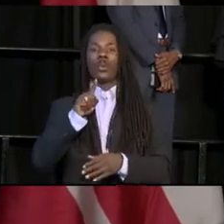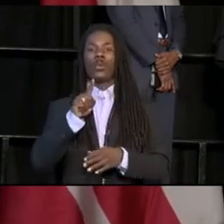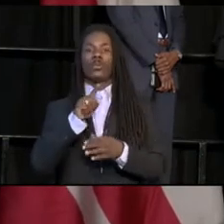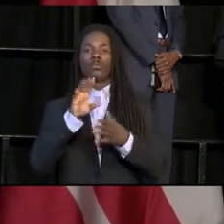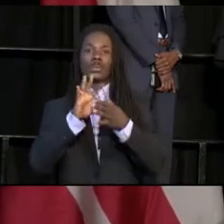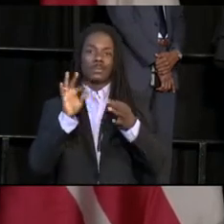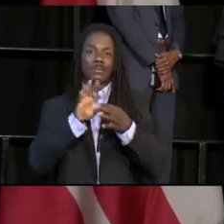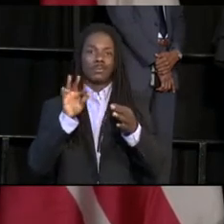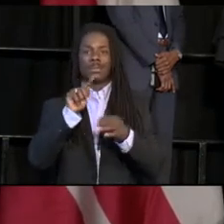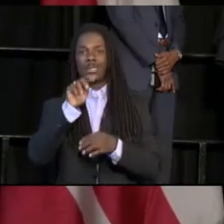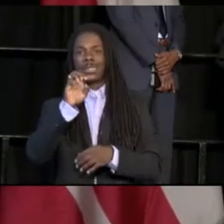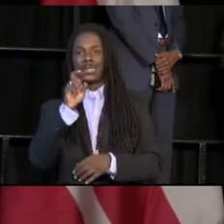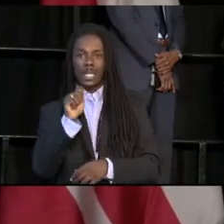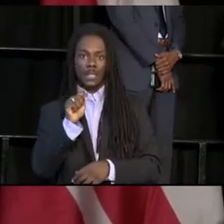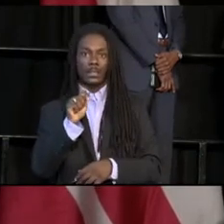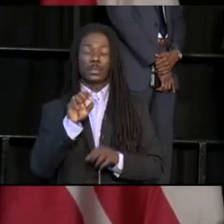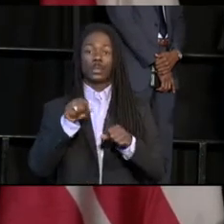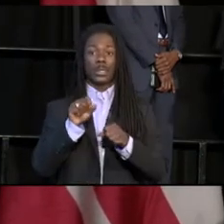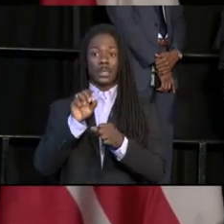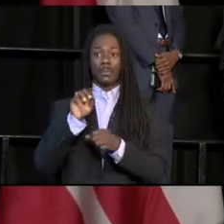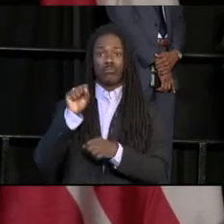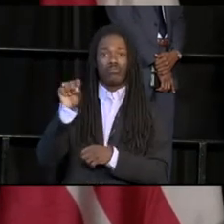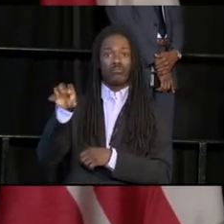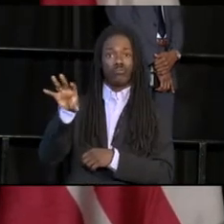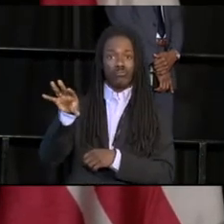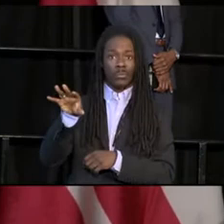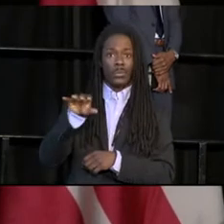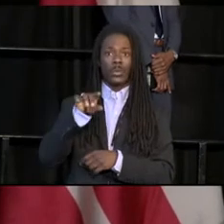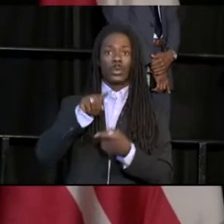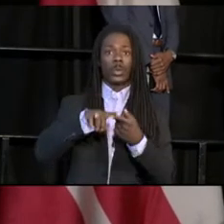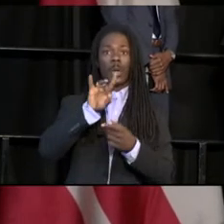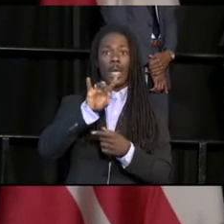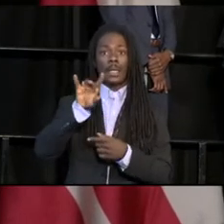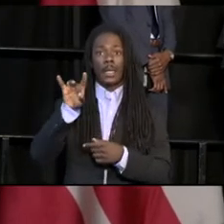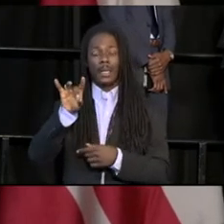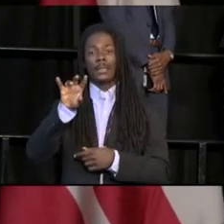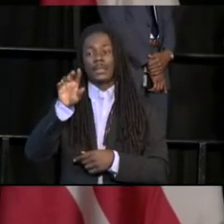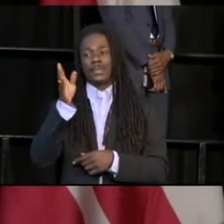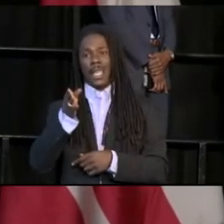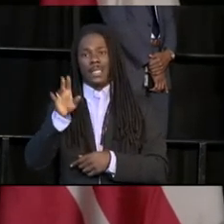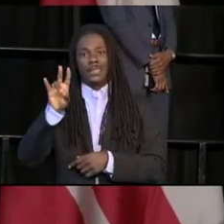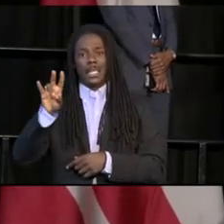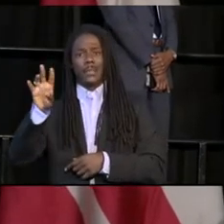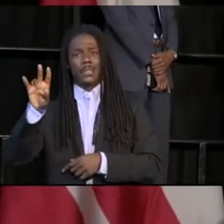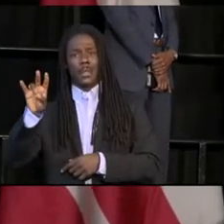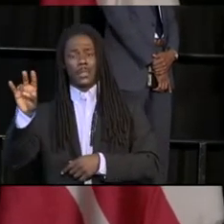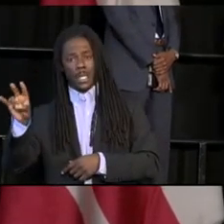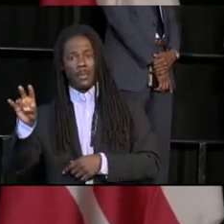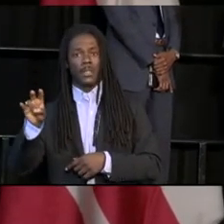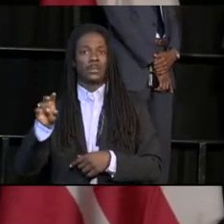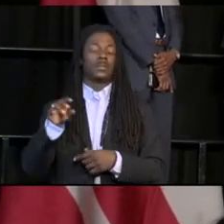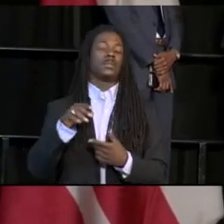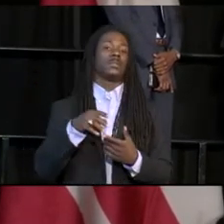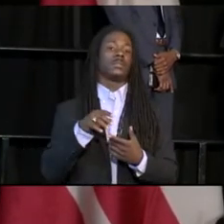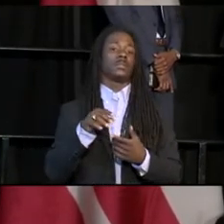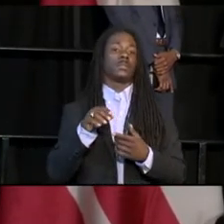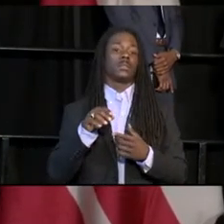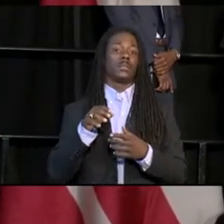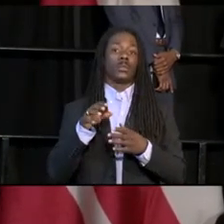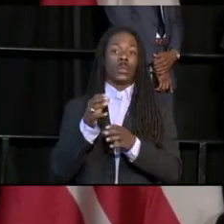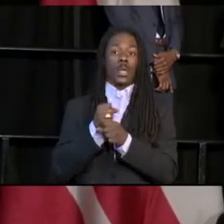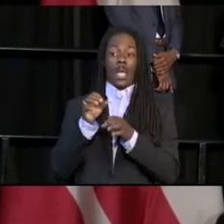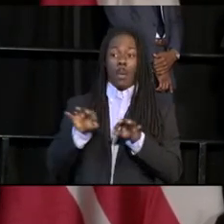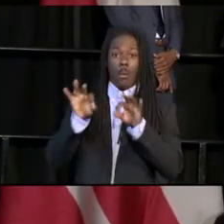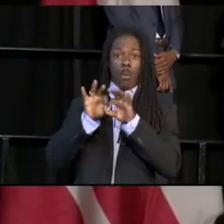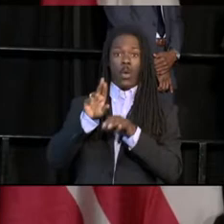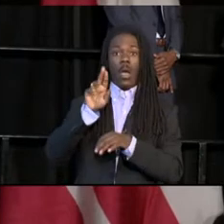Nixle. Simply text March 24 to 888-777 to get the important updates that the Mayor had talked